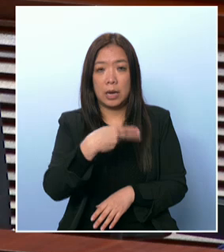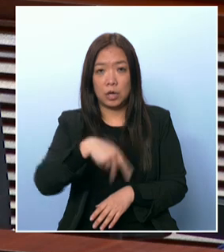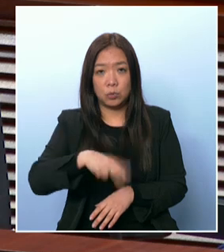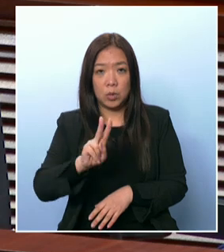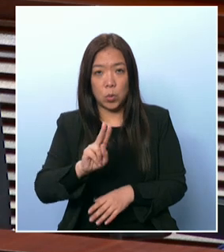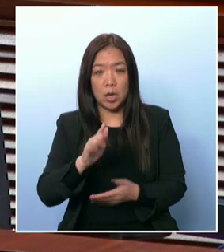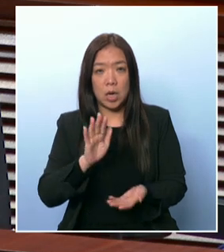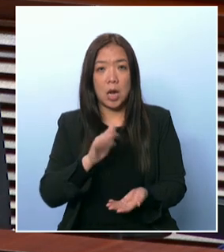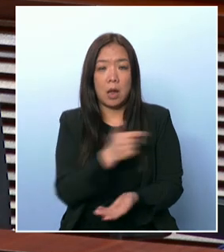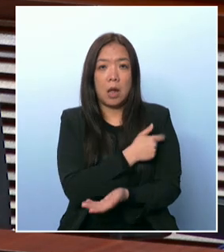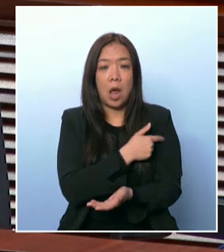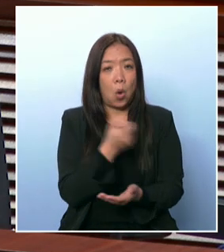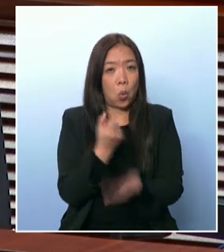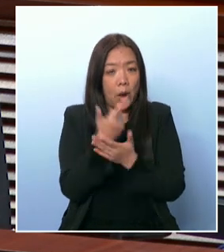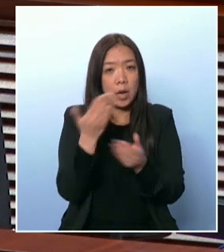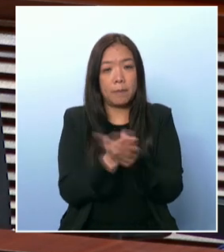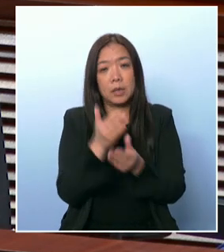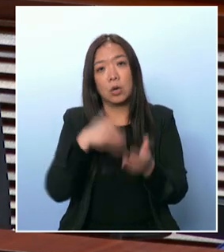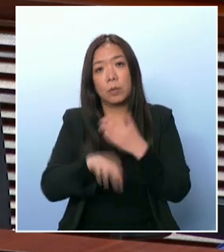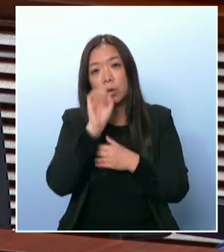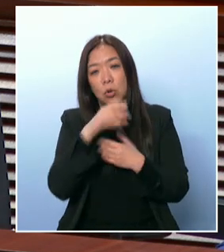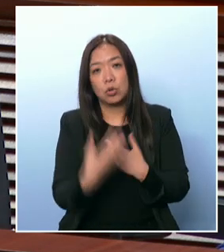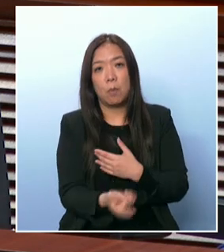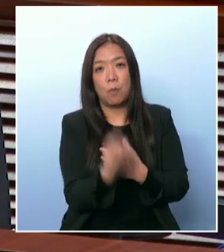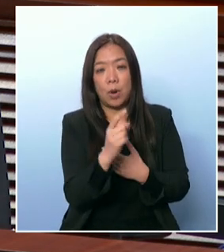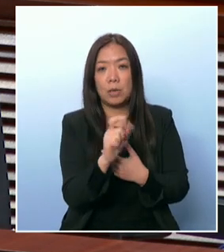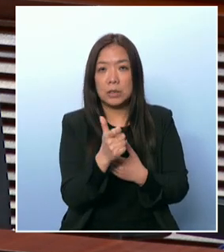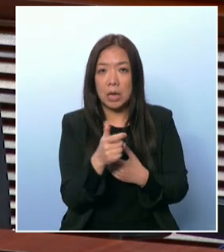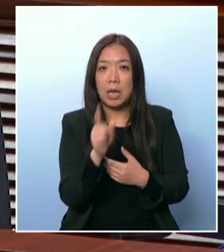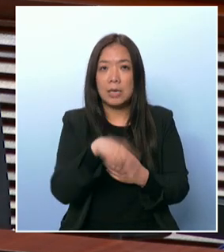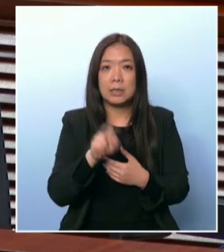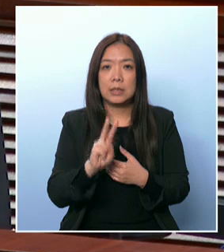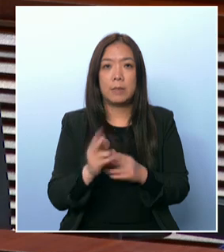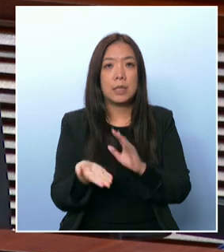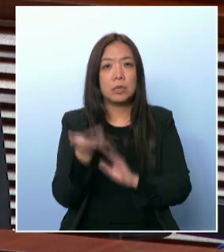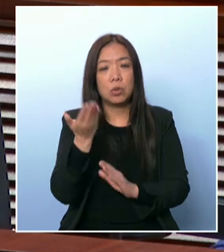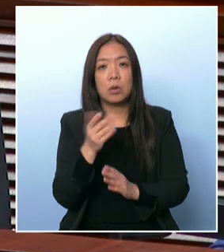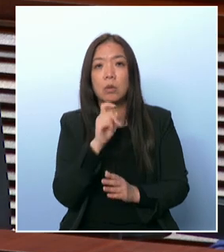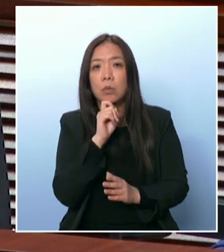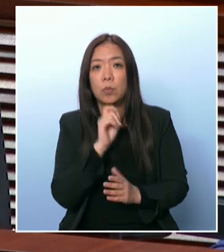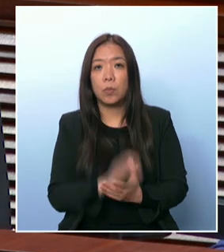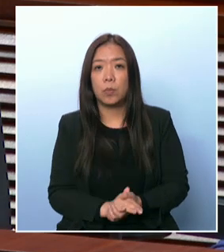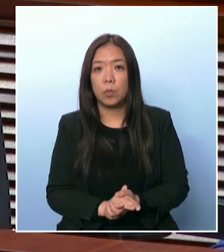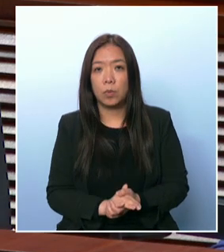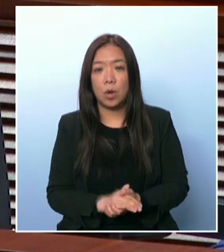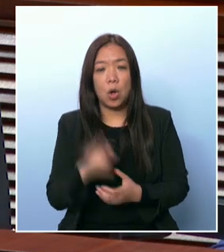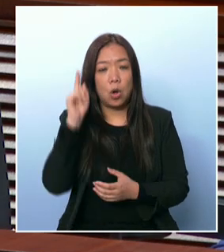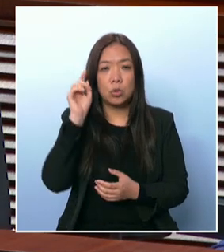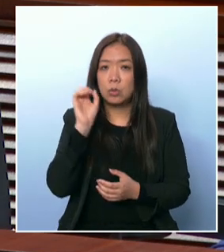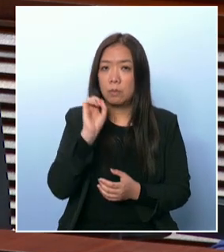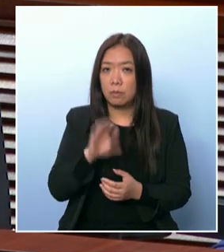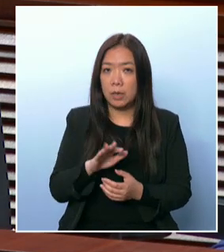Now, to receive a HPV vaccine dose at a private clinic is very expensive. It can